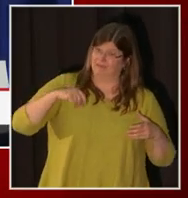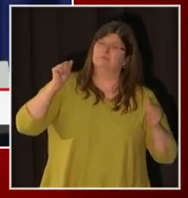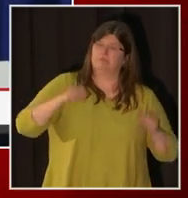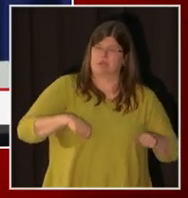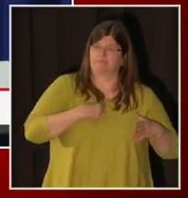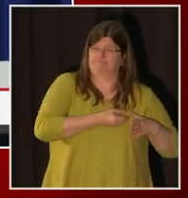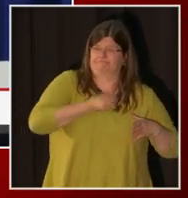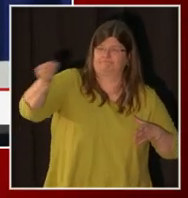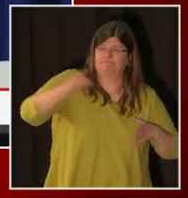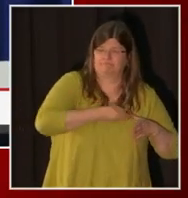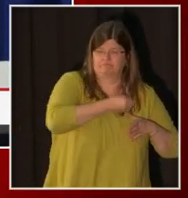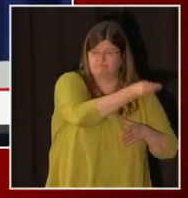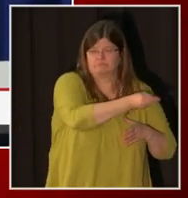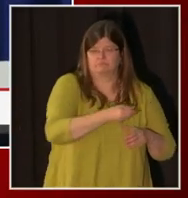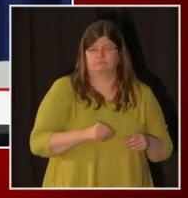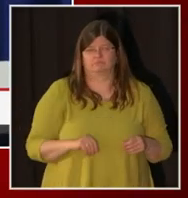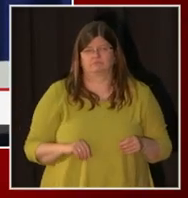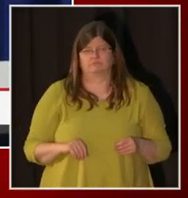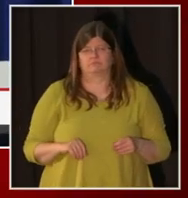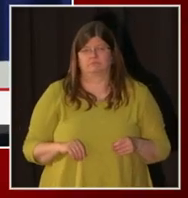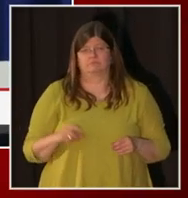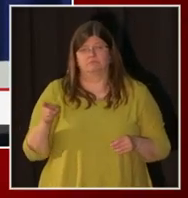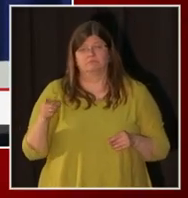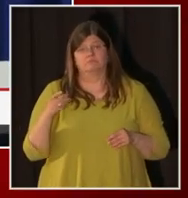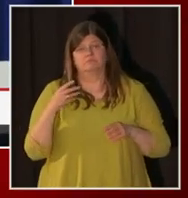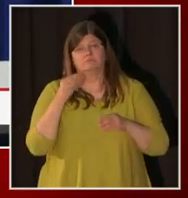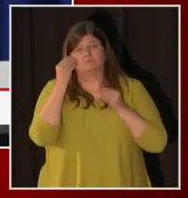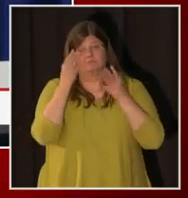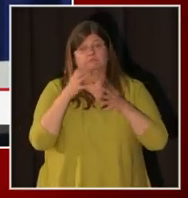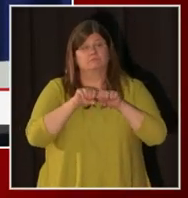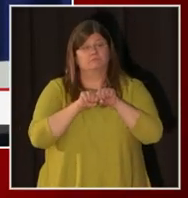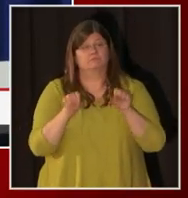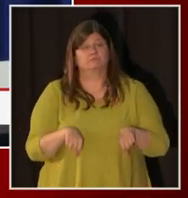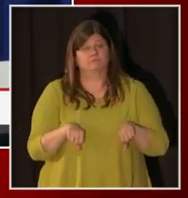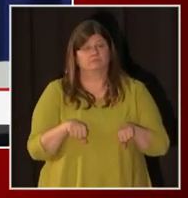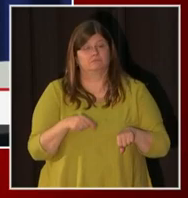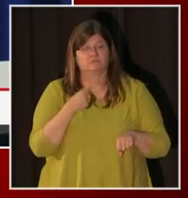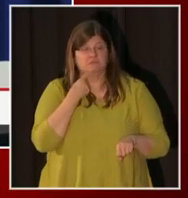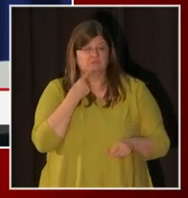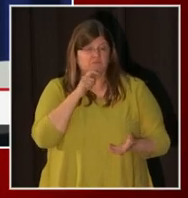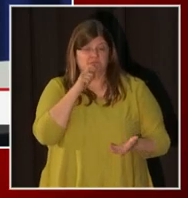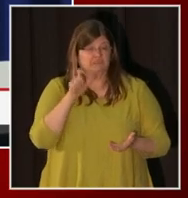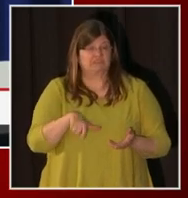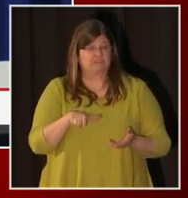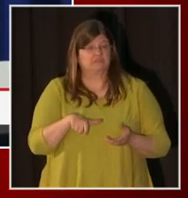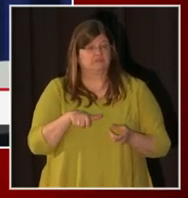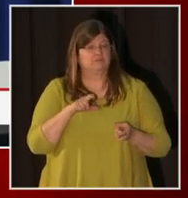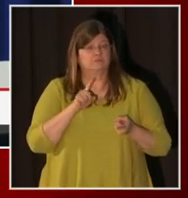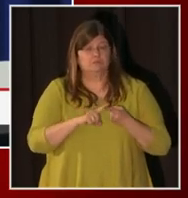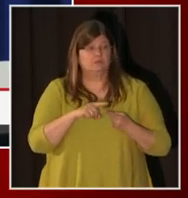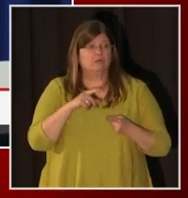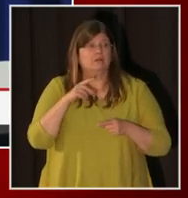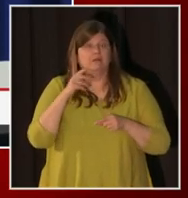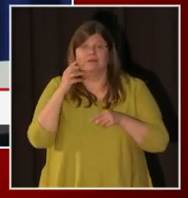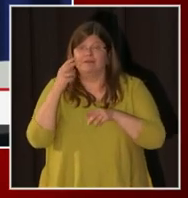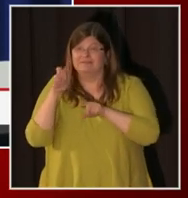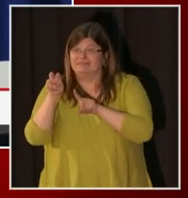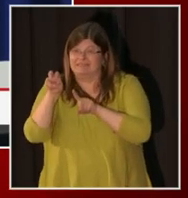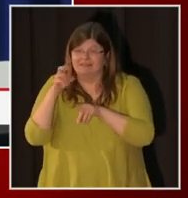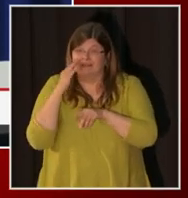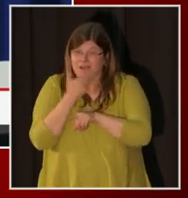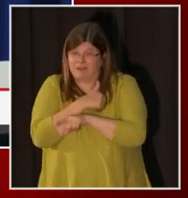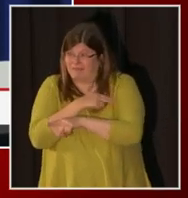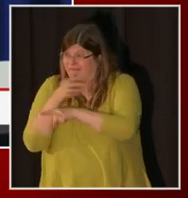hospital information system does not indicate that we've had to divert patients from one place to the other because no ventilators were available at